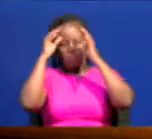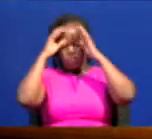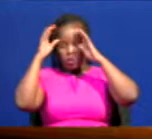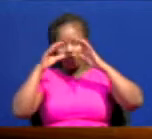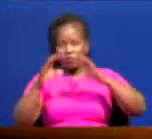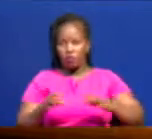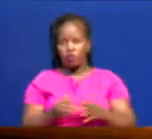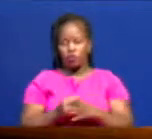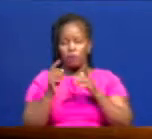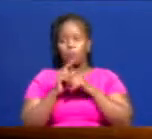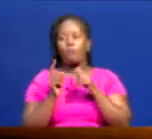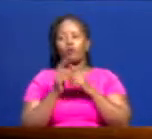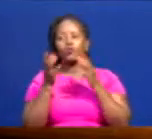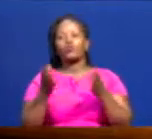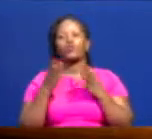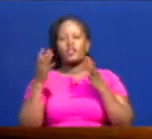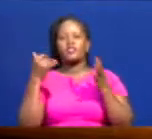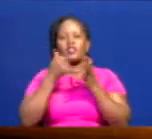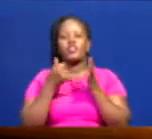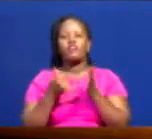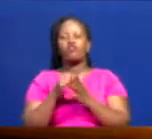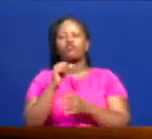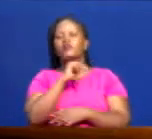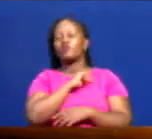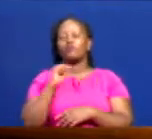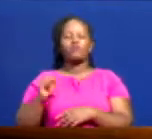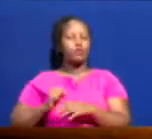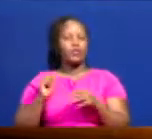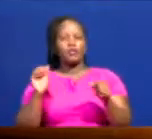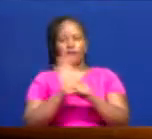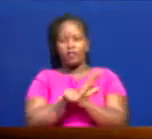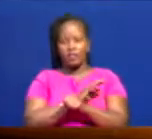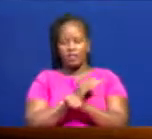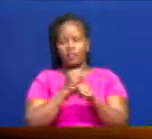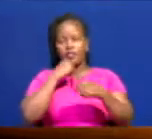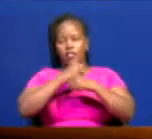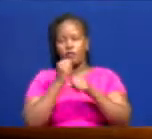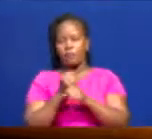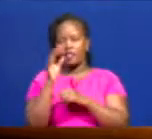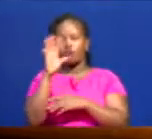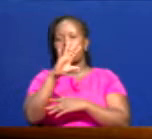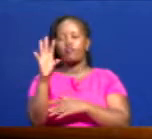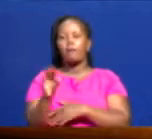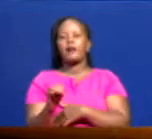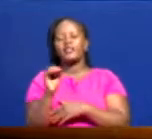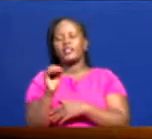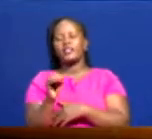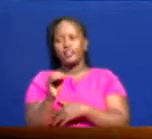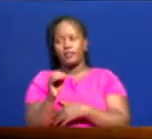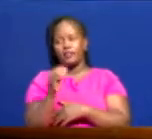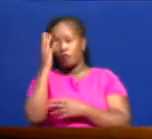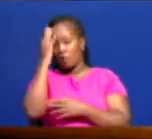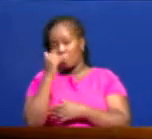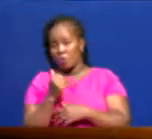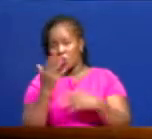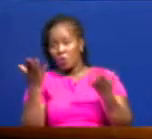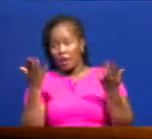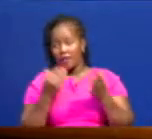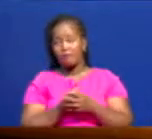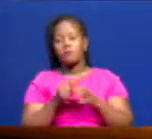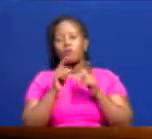one requires the involvement of the Senate totally in the making of the budget. Because, my lords, as you